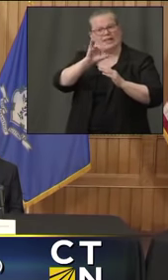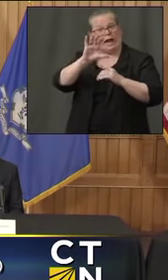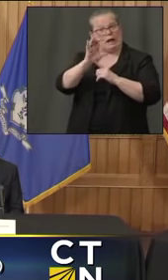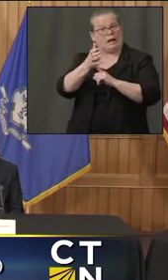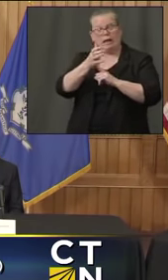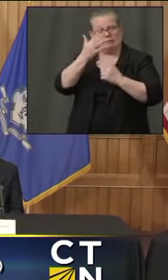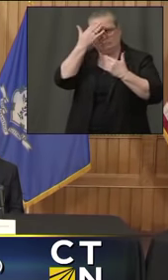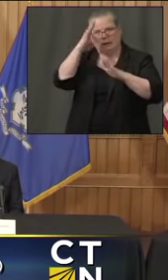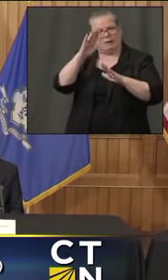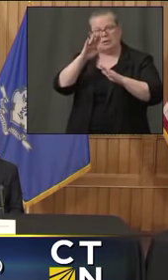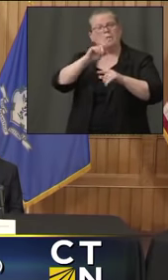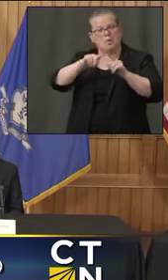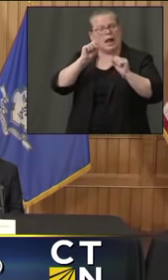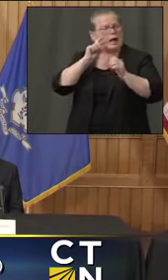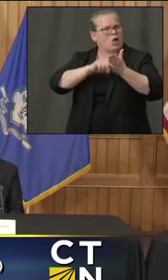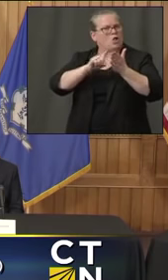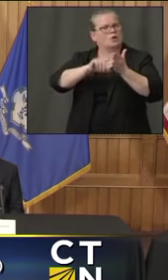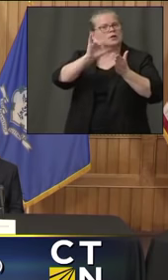News 8.